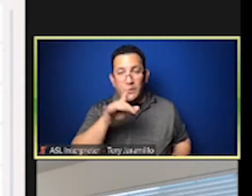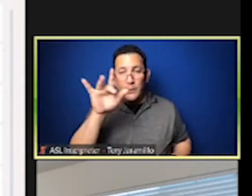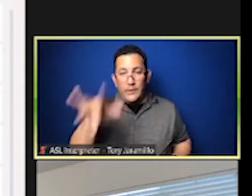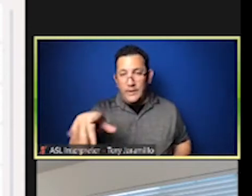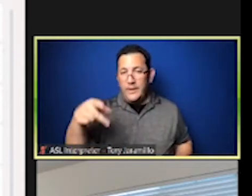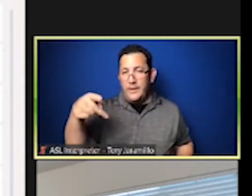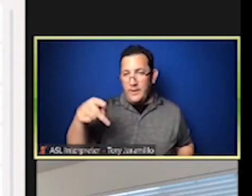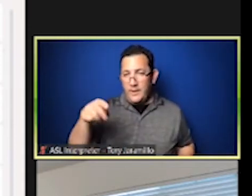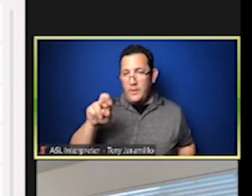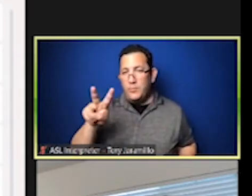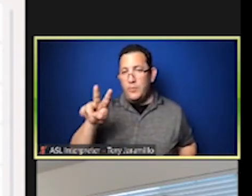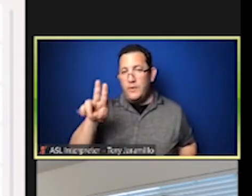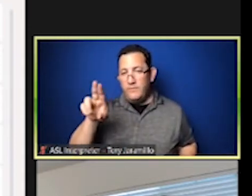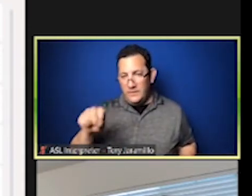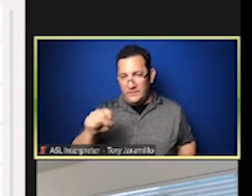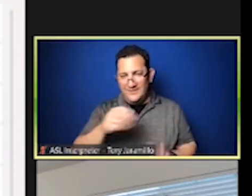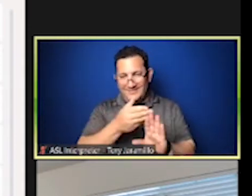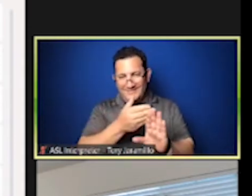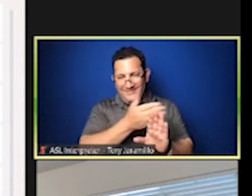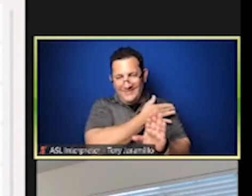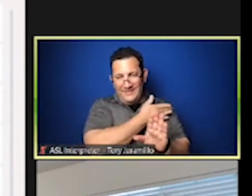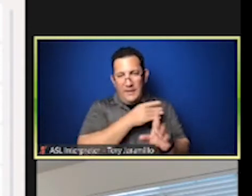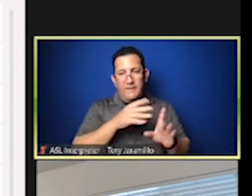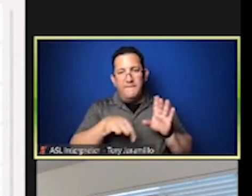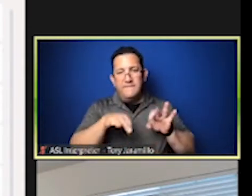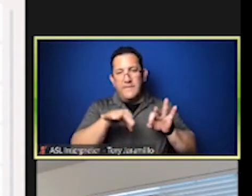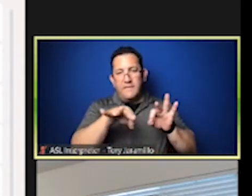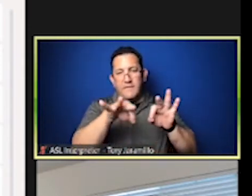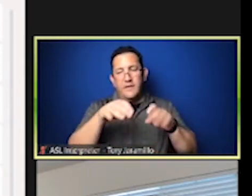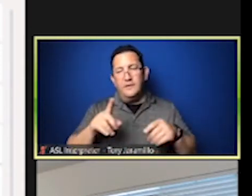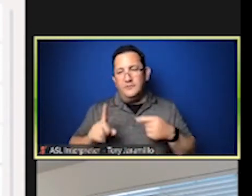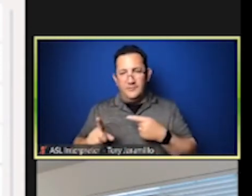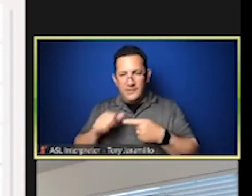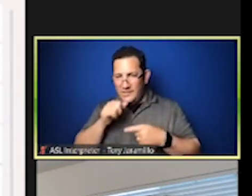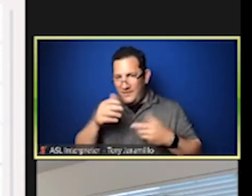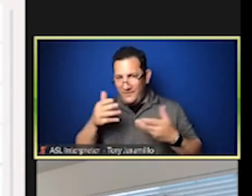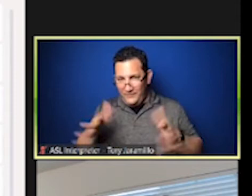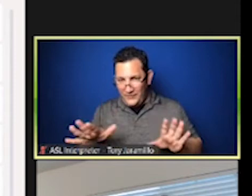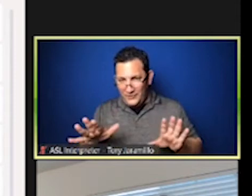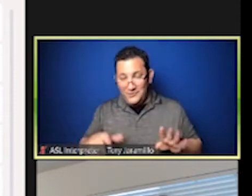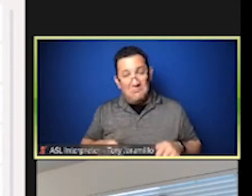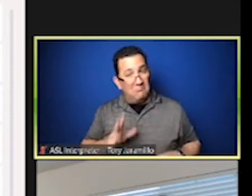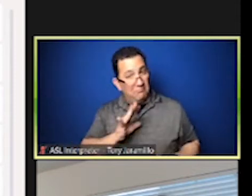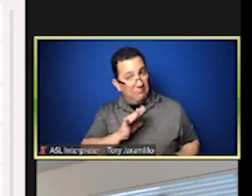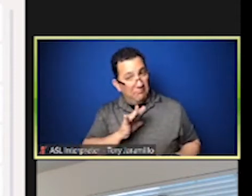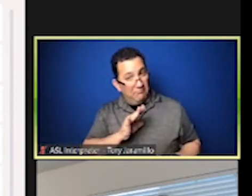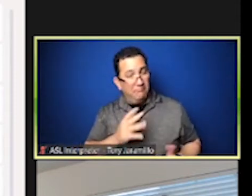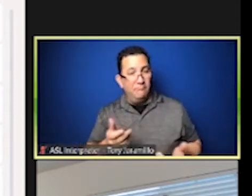So in our class team here, you can also see